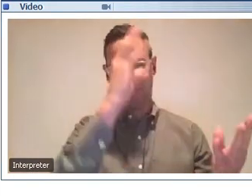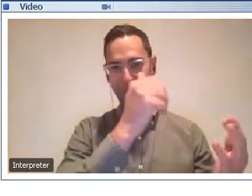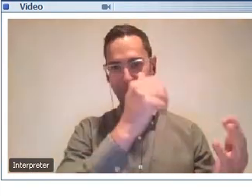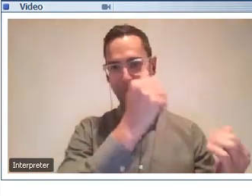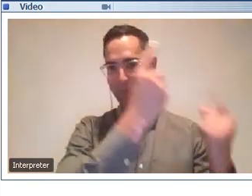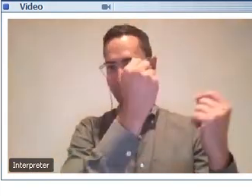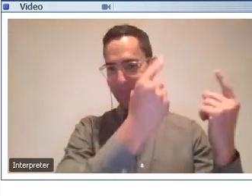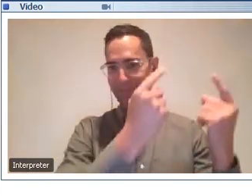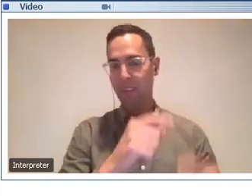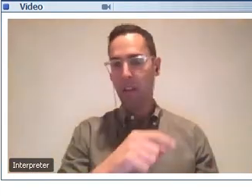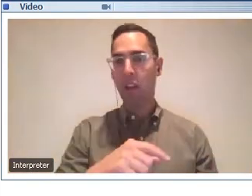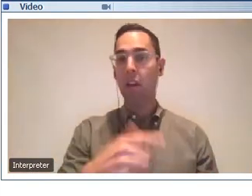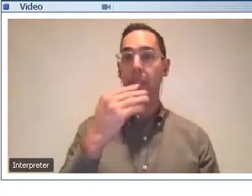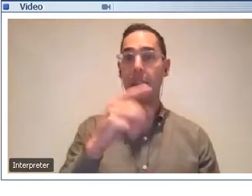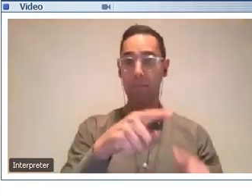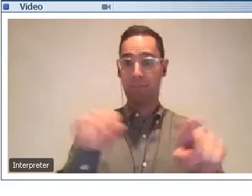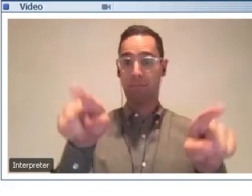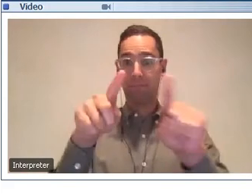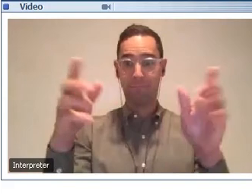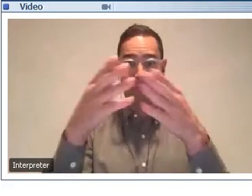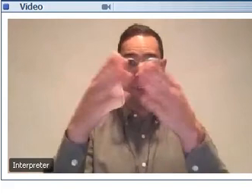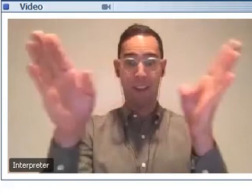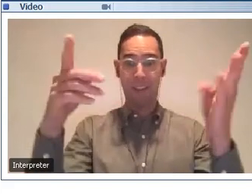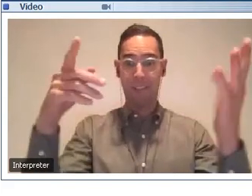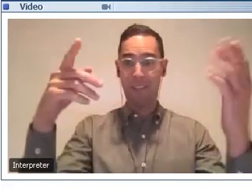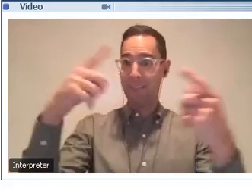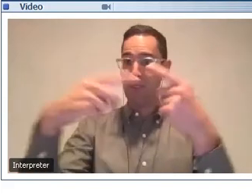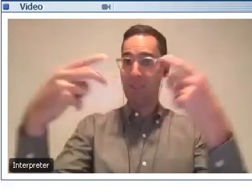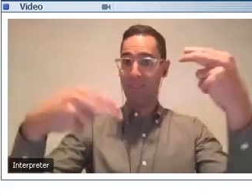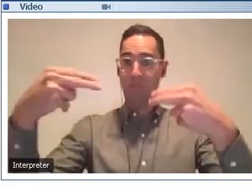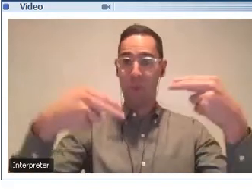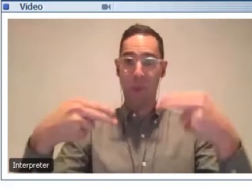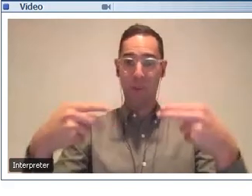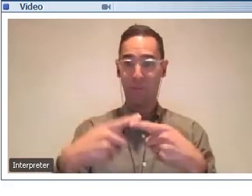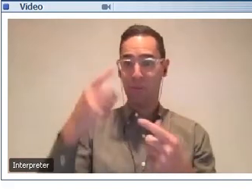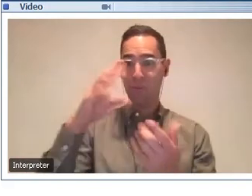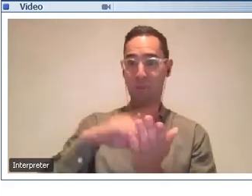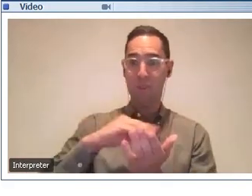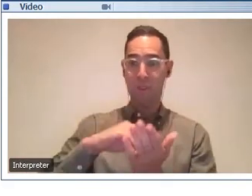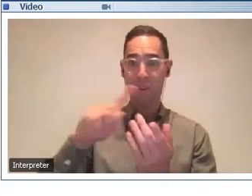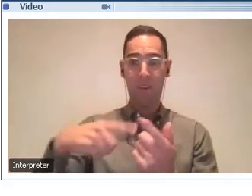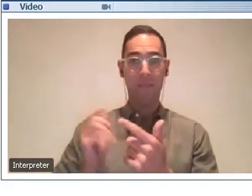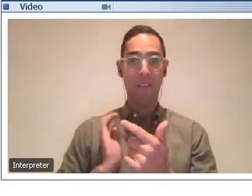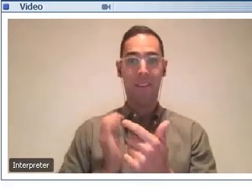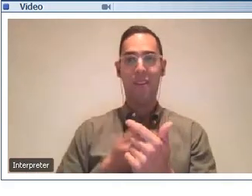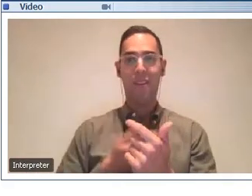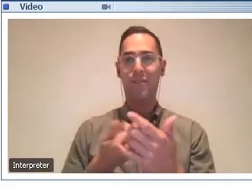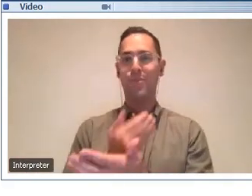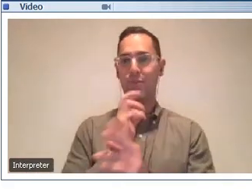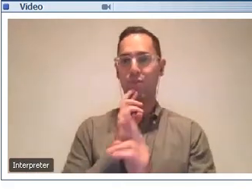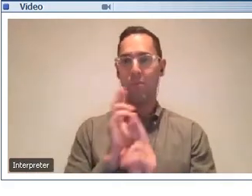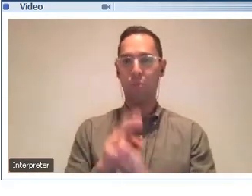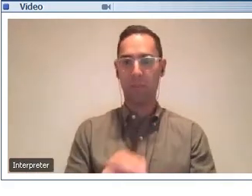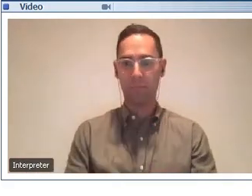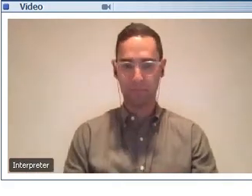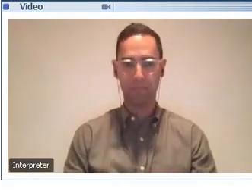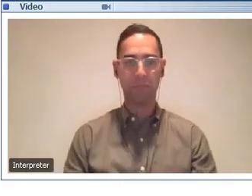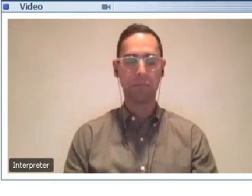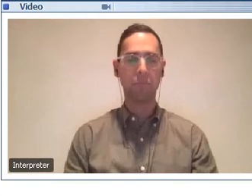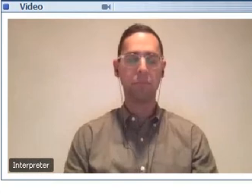for the opportunity for us to share some of the findings from our new report. So today, I'll be giving a brief overview of the state